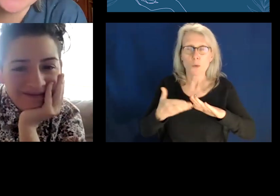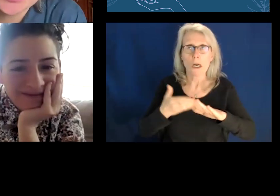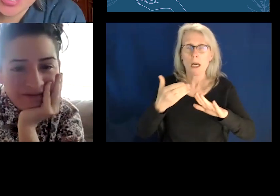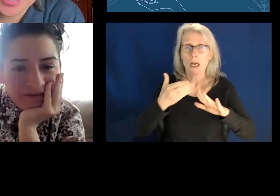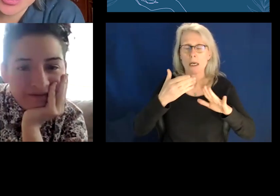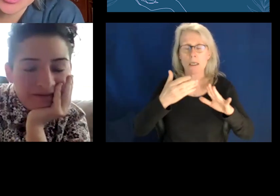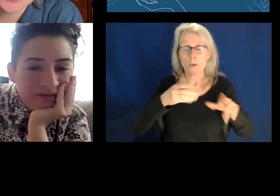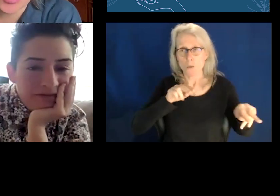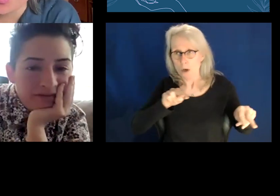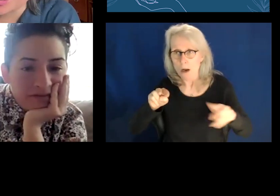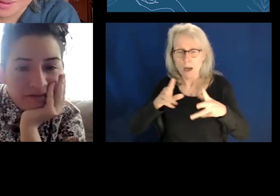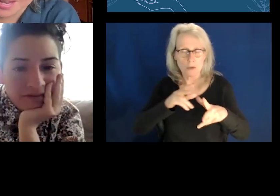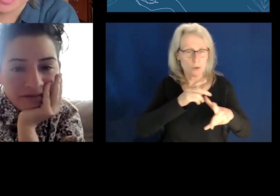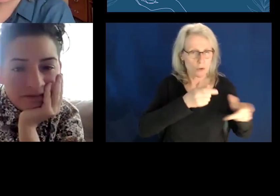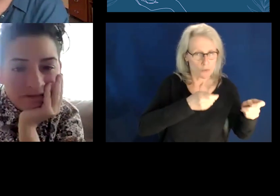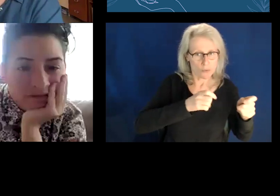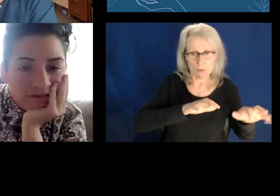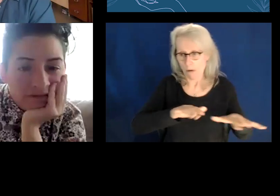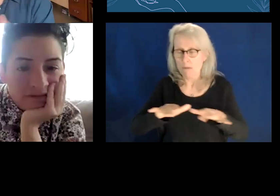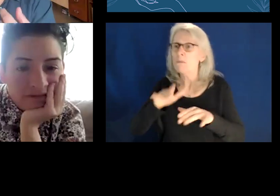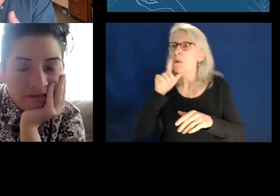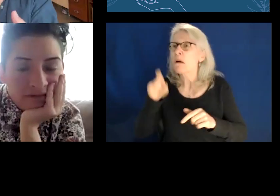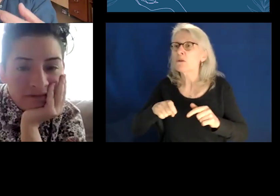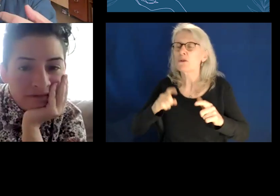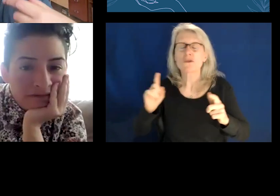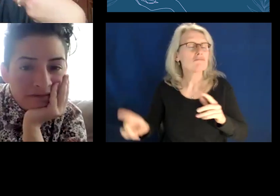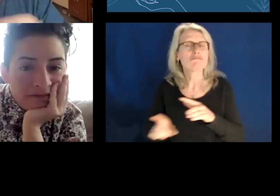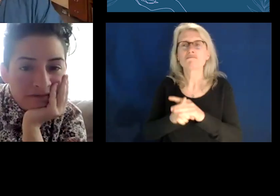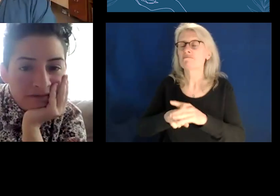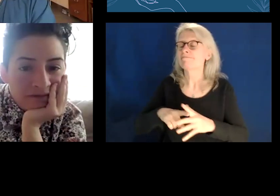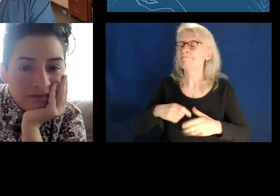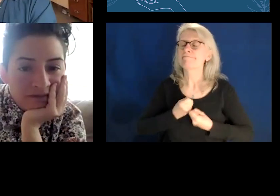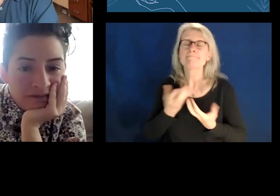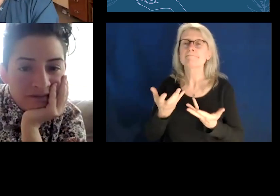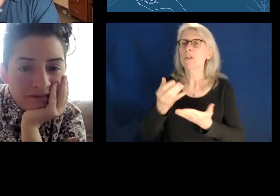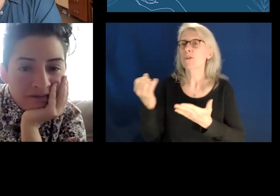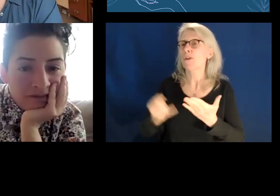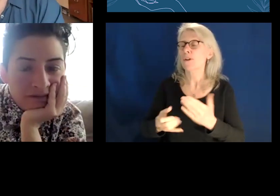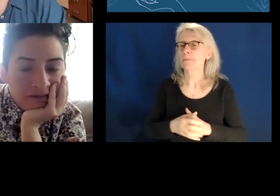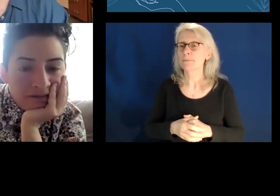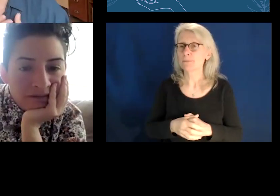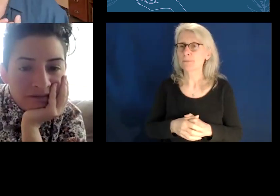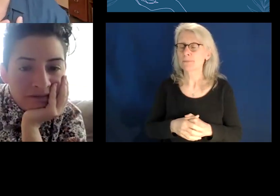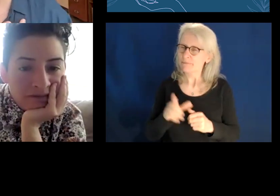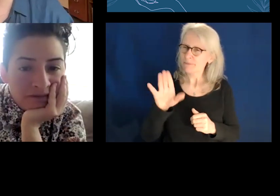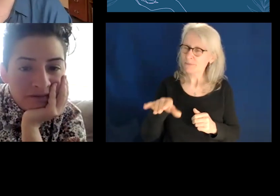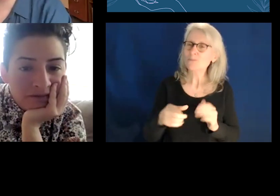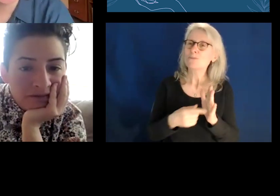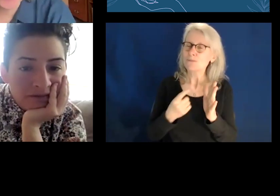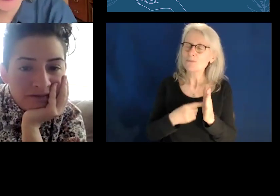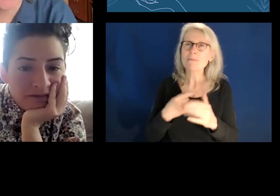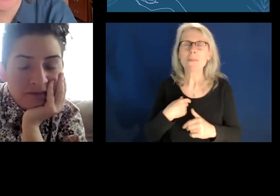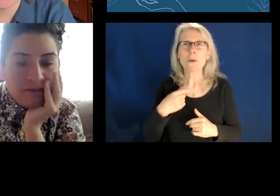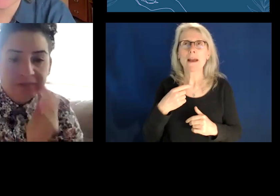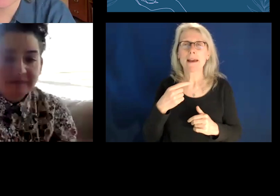having to administrate it, which totally makes sense. And I also wonder too, like, as you were speaking, I was like, sometimes when I have